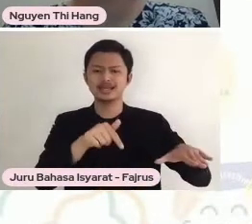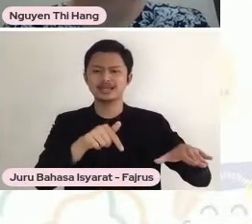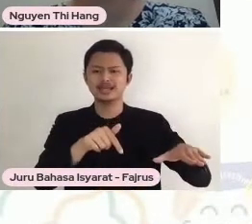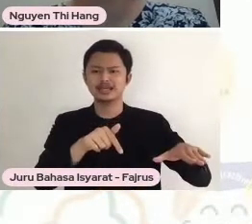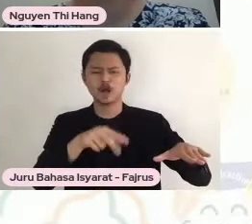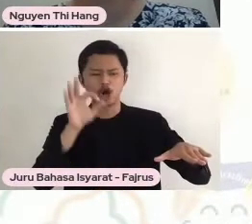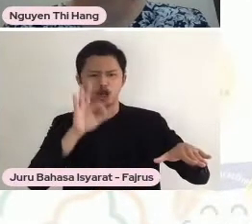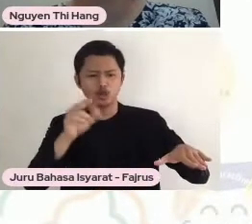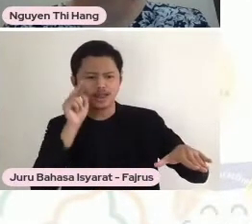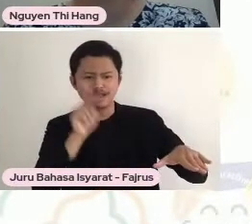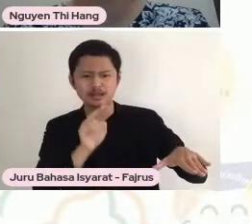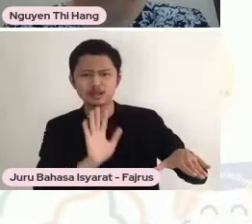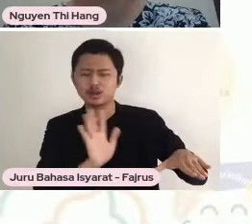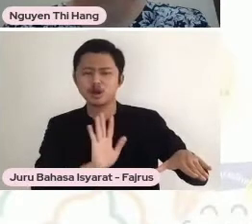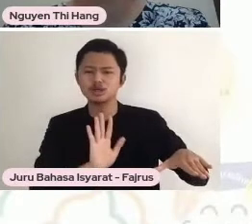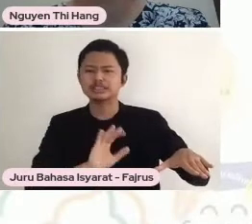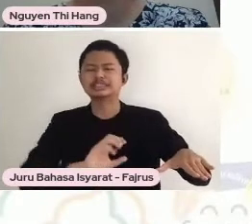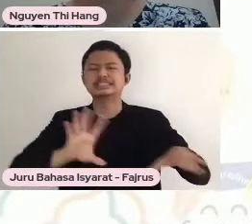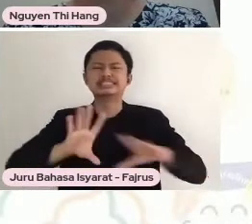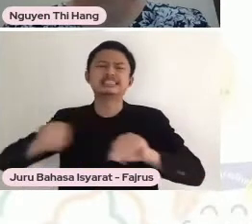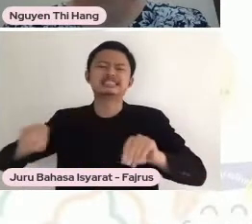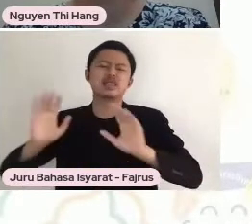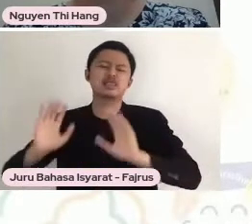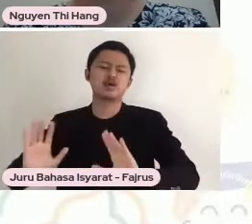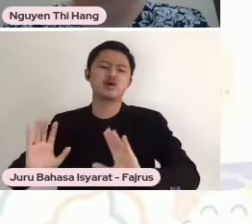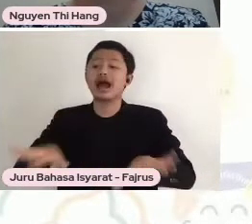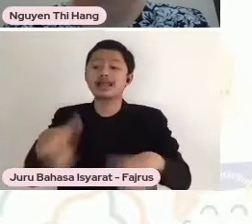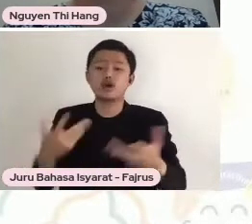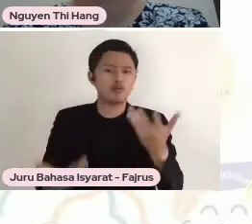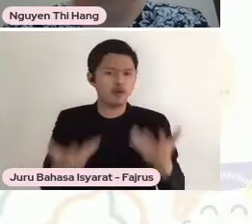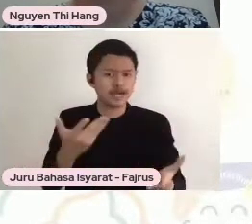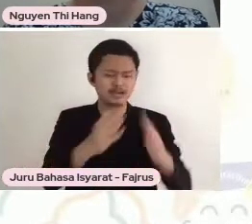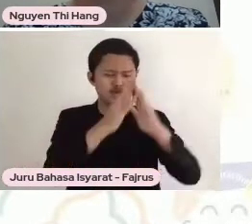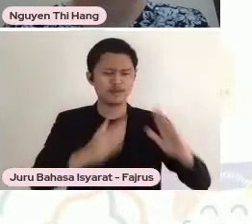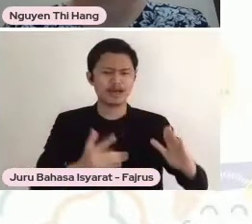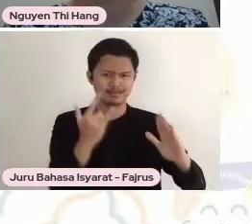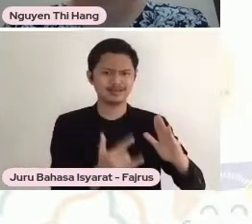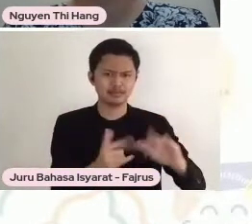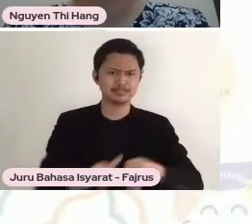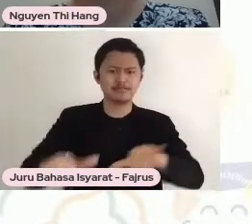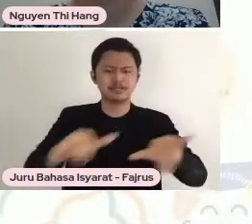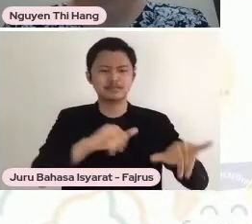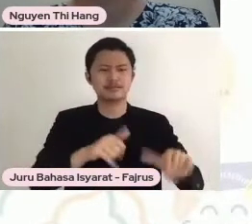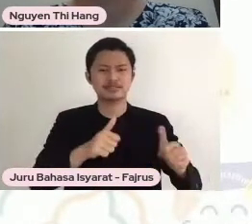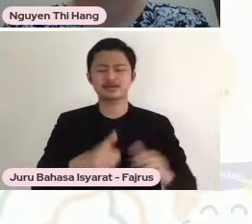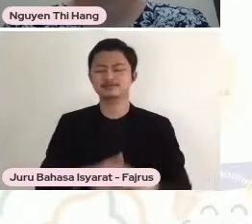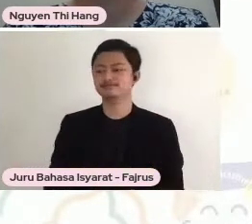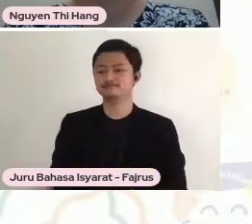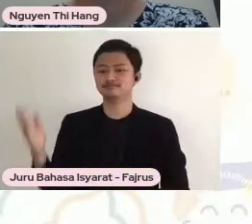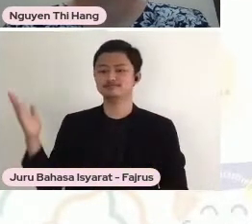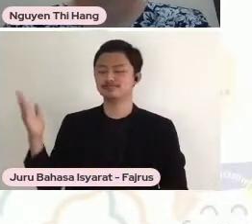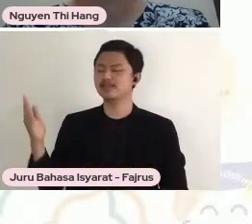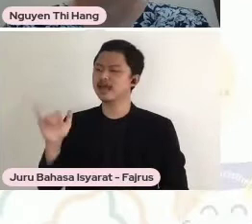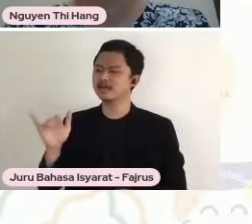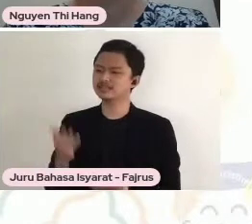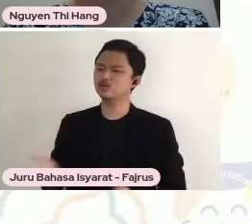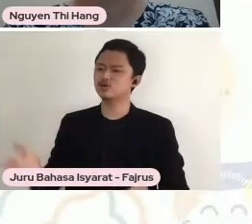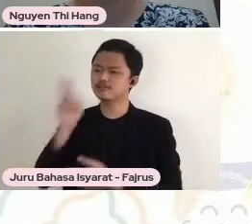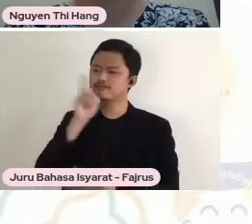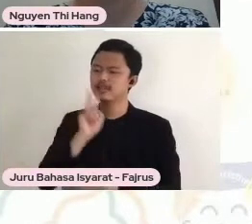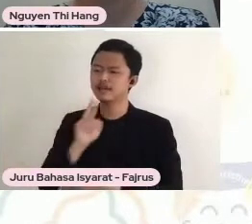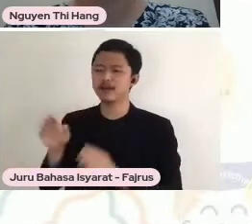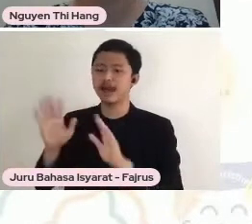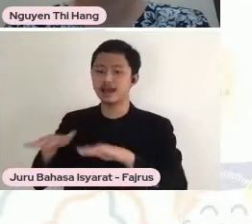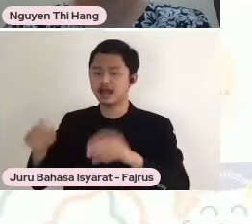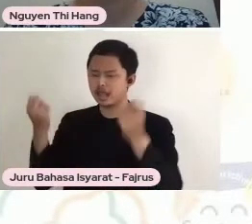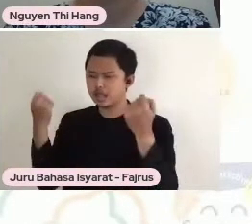And they only stay at home together. Nah, ini kondisi yang terjadi di Vietnam ketika anak-anak libur ini